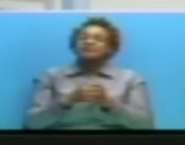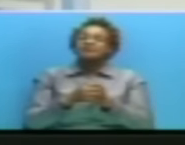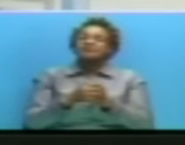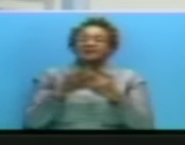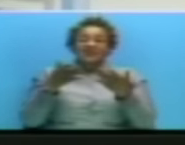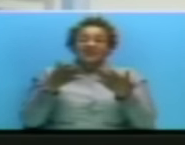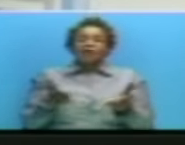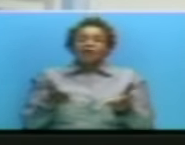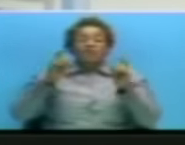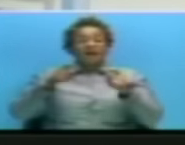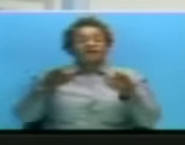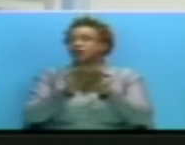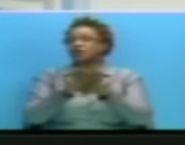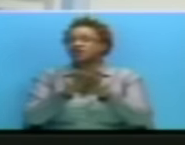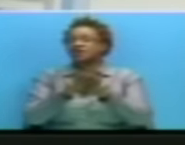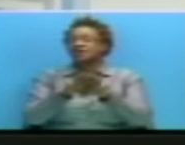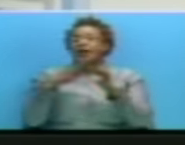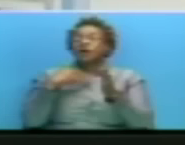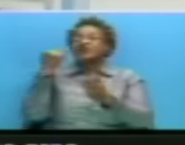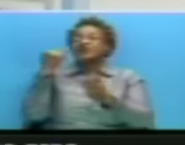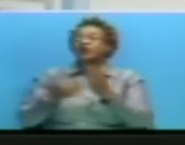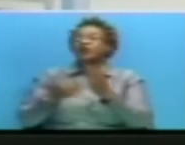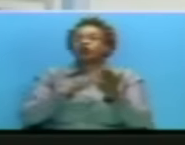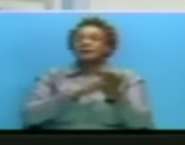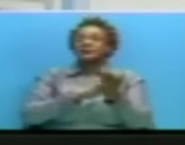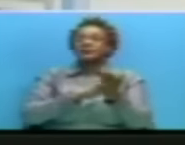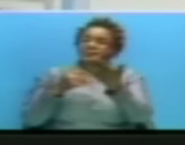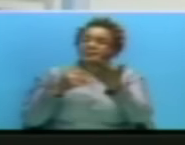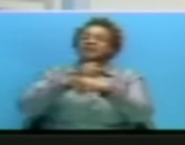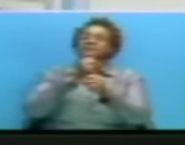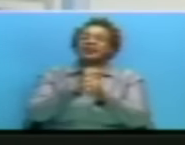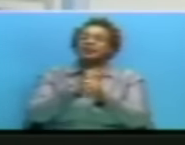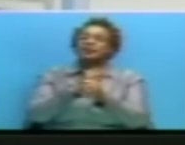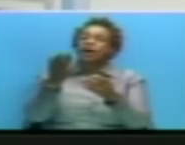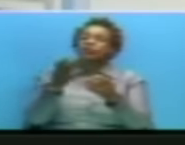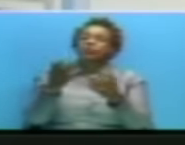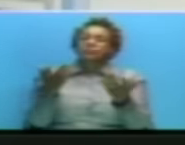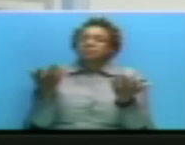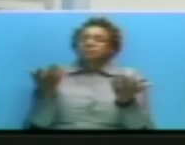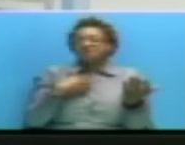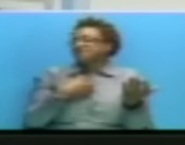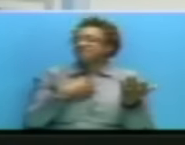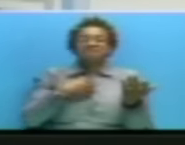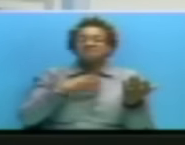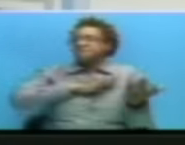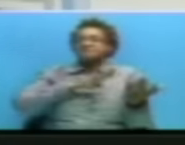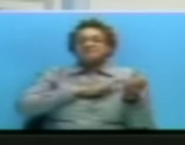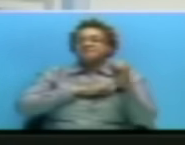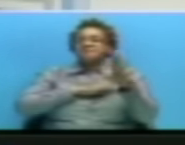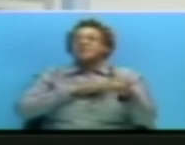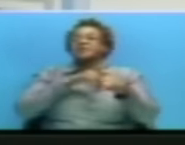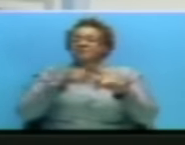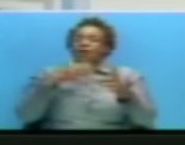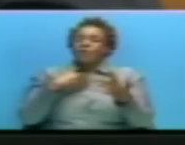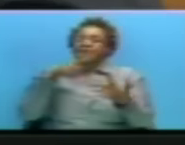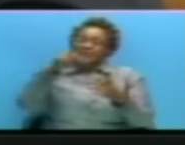have to bring this to a close. I want to take final comments. He's made his point. Are you convinced? No, I'm not really convinced, but I would like him to engage the